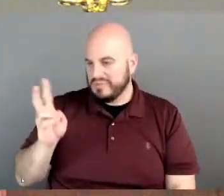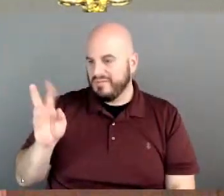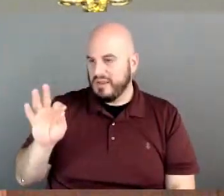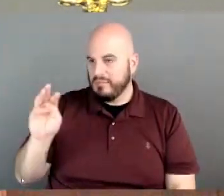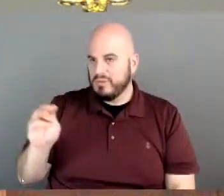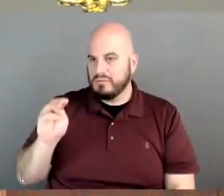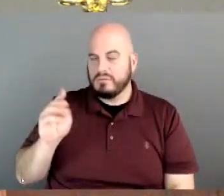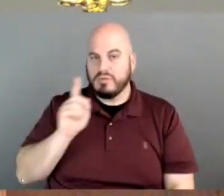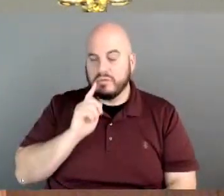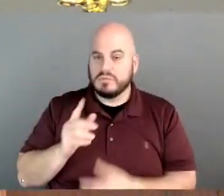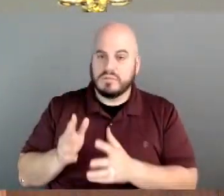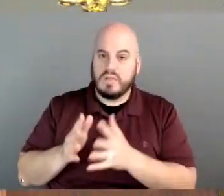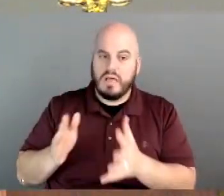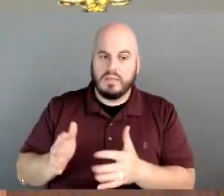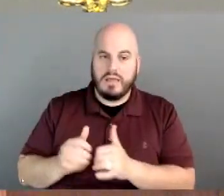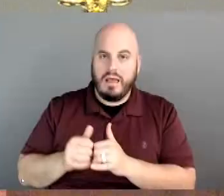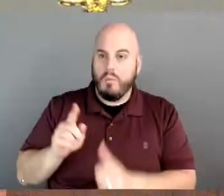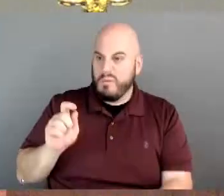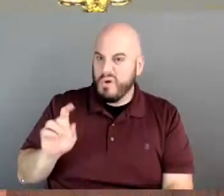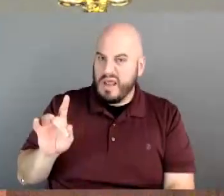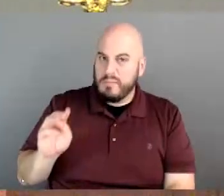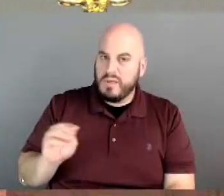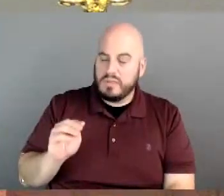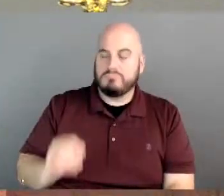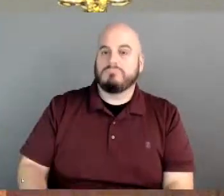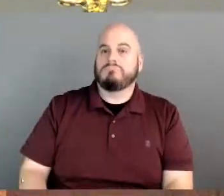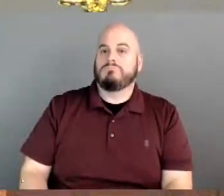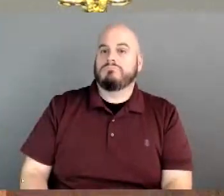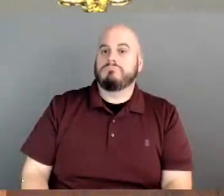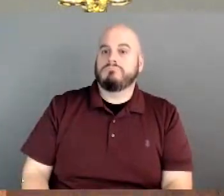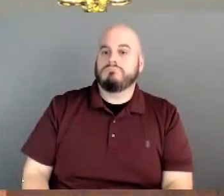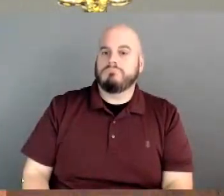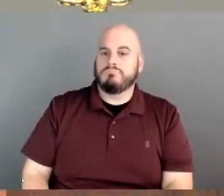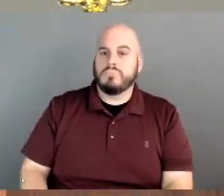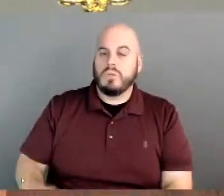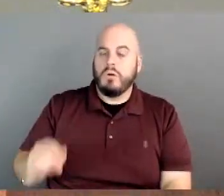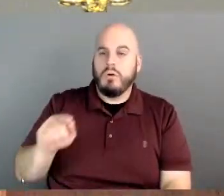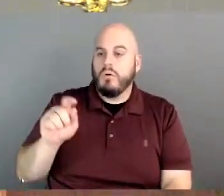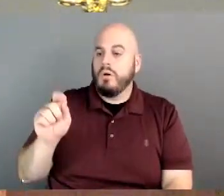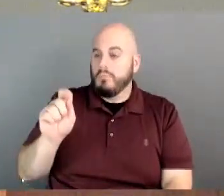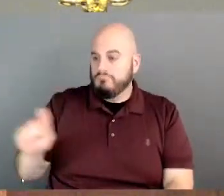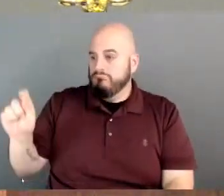I mean, how did they get $1.8 million? And then $18 million. I mean,